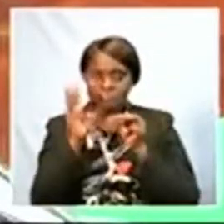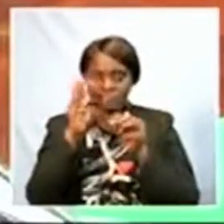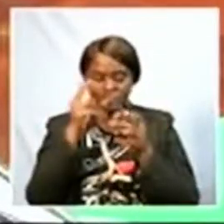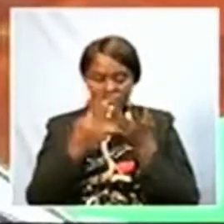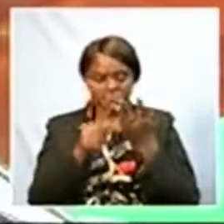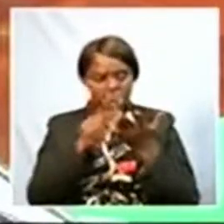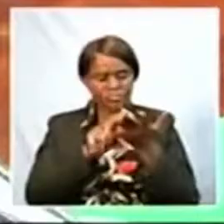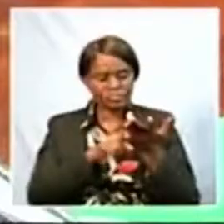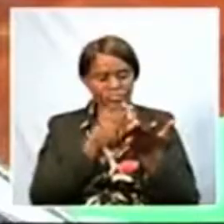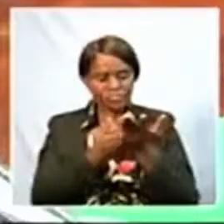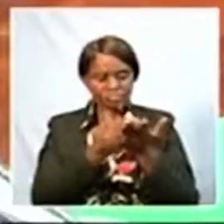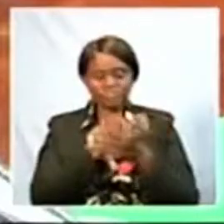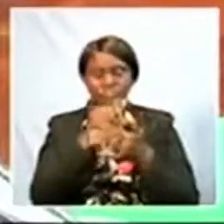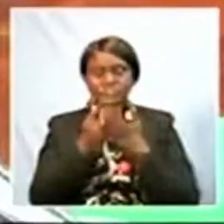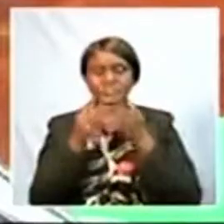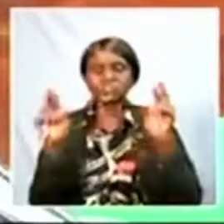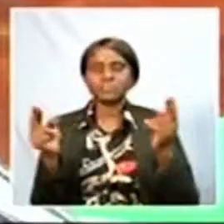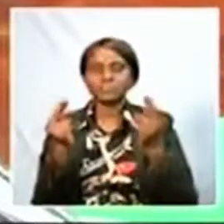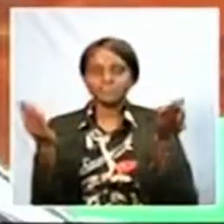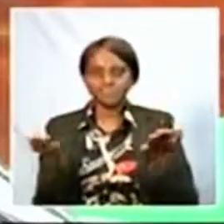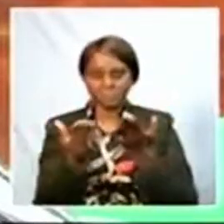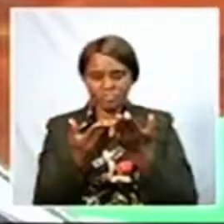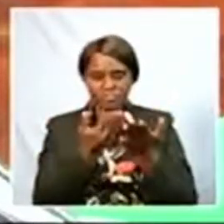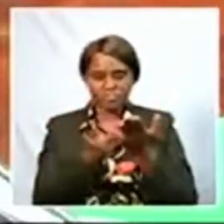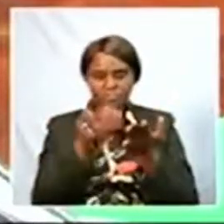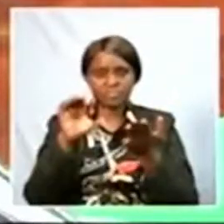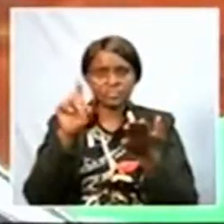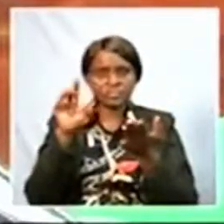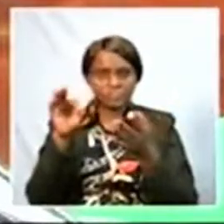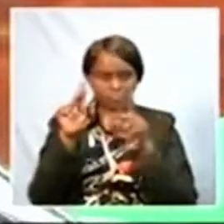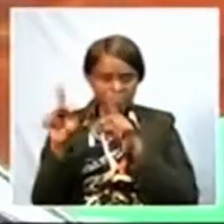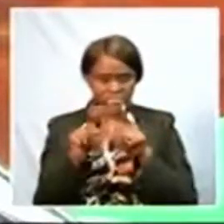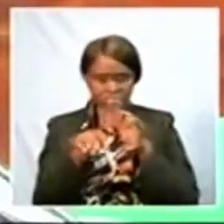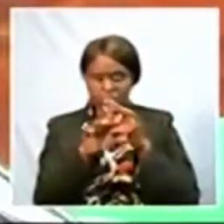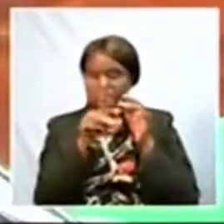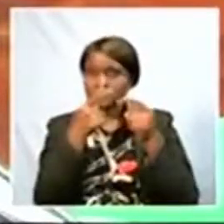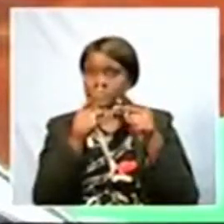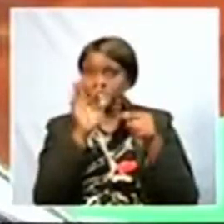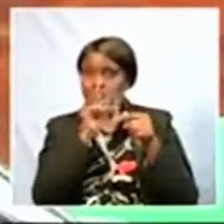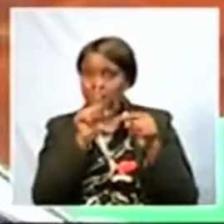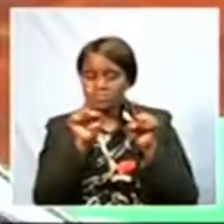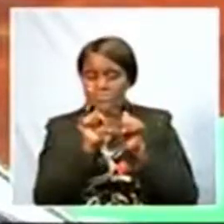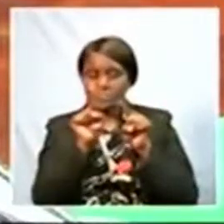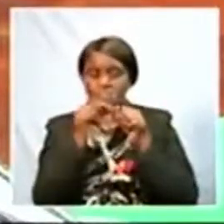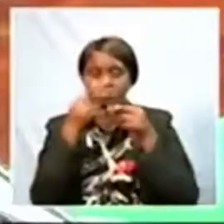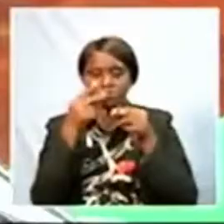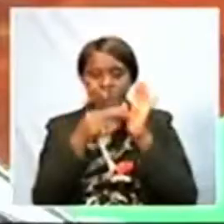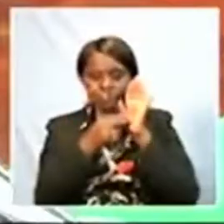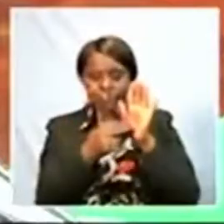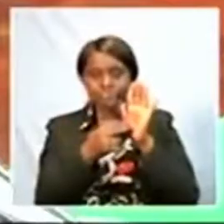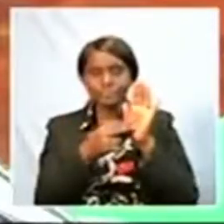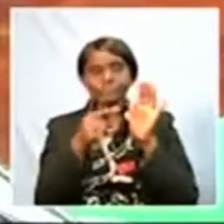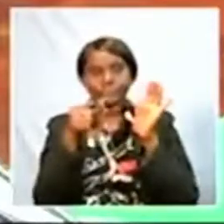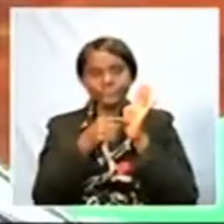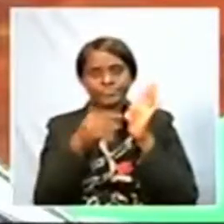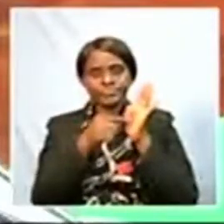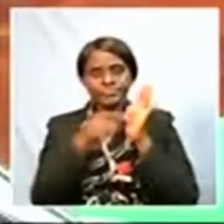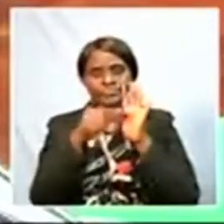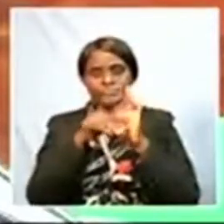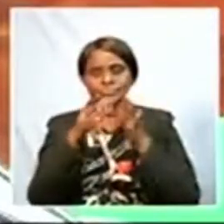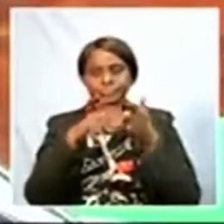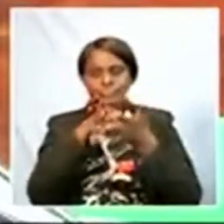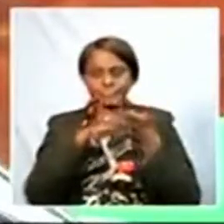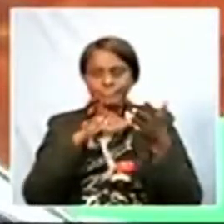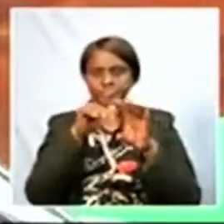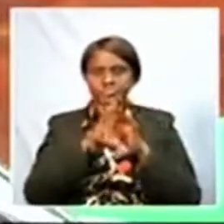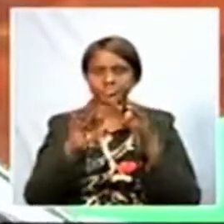to report that the reconciliation of the CDF performance was undertaken and the results are as indicated in the table on